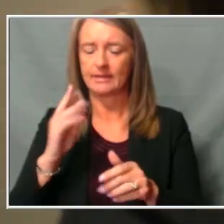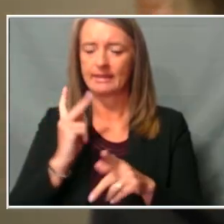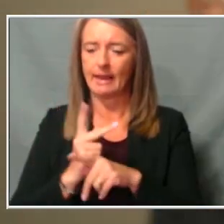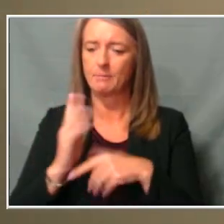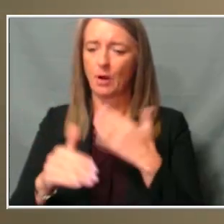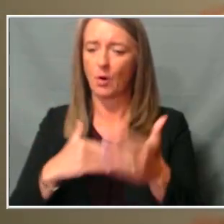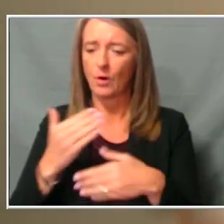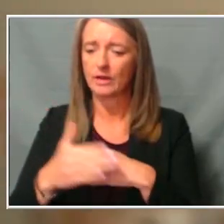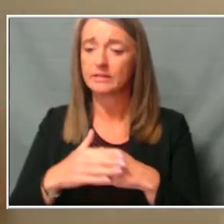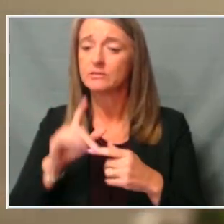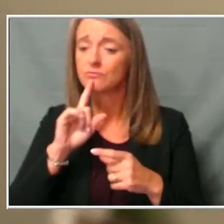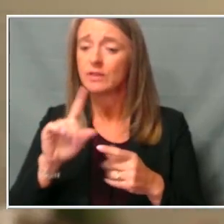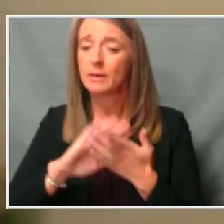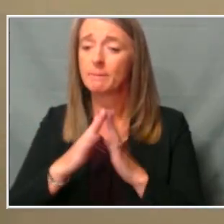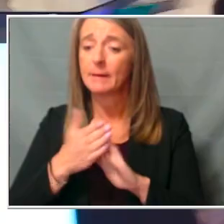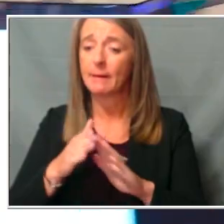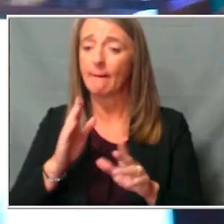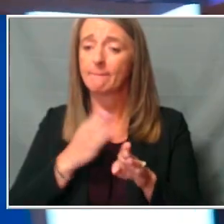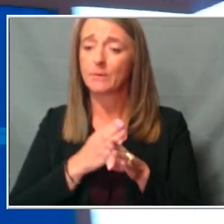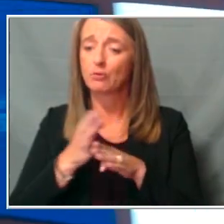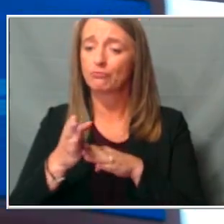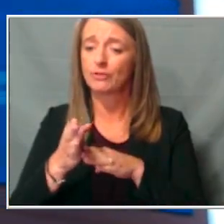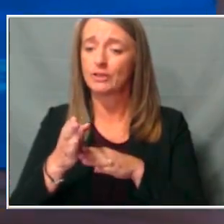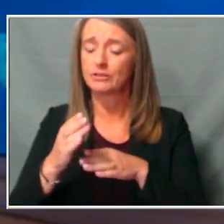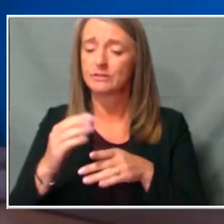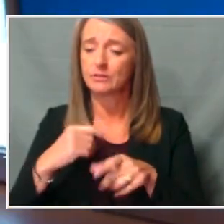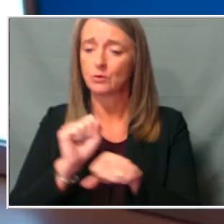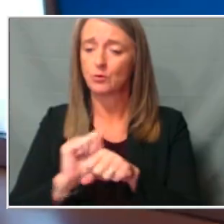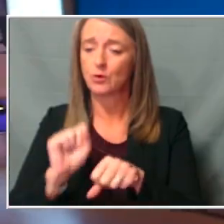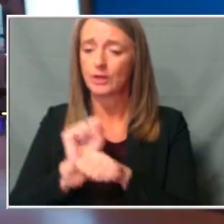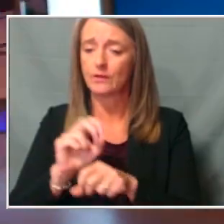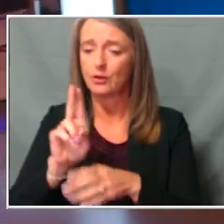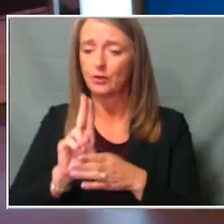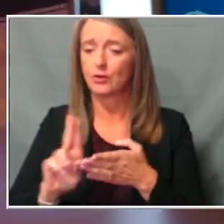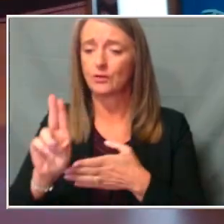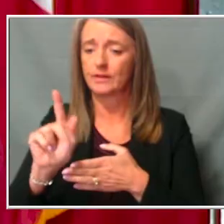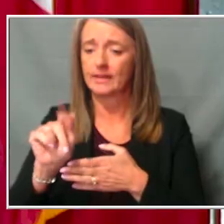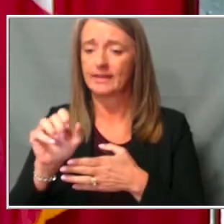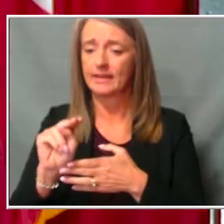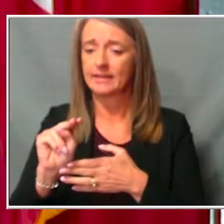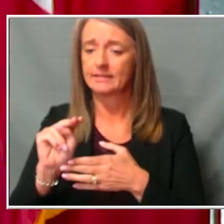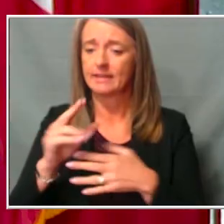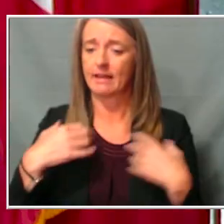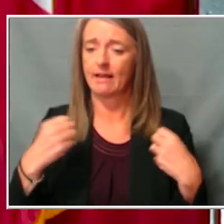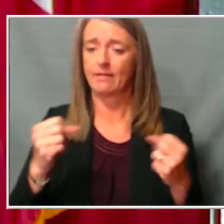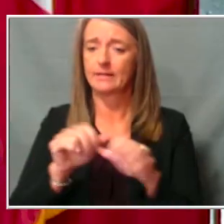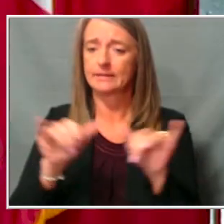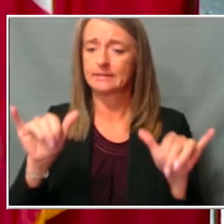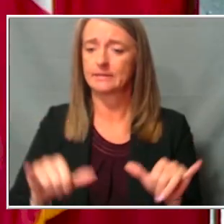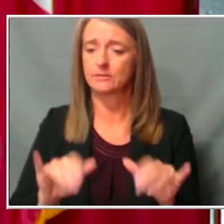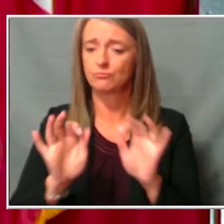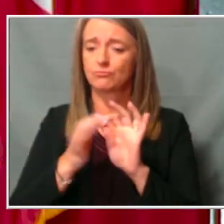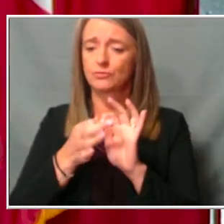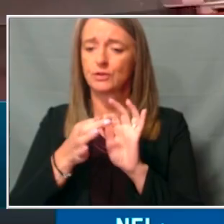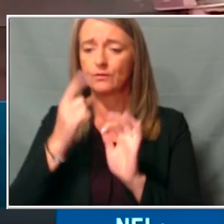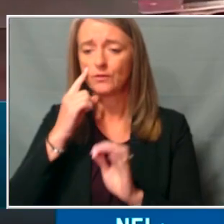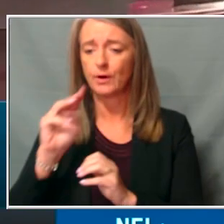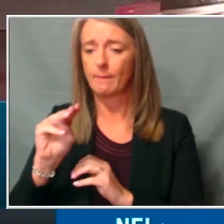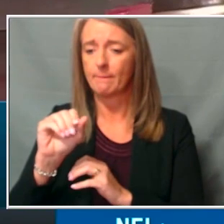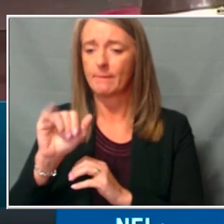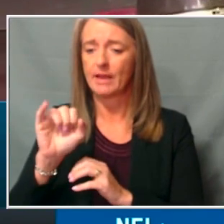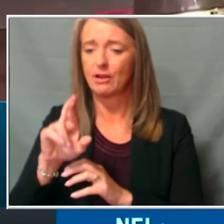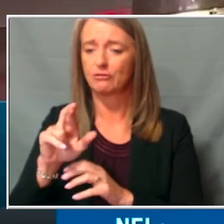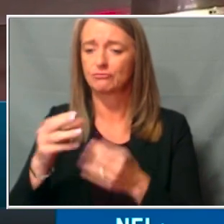It blossomed into a career. In addition to working for the University of Kansas Health System, Michelle interprets for the mayor's office